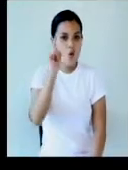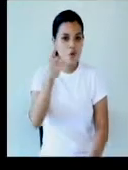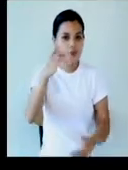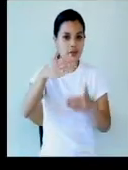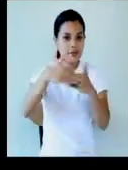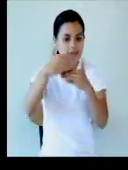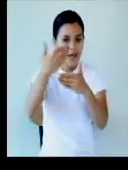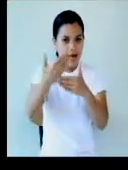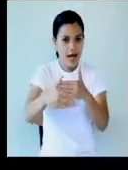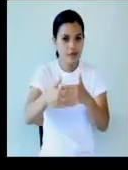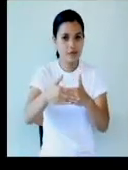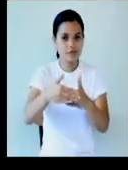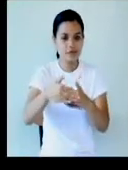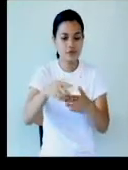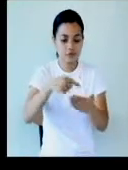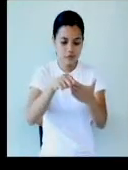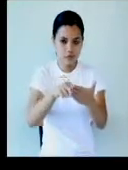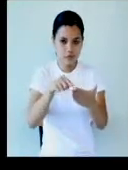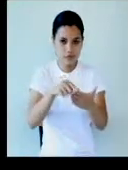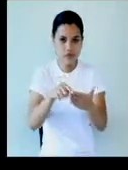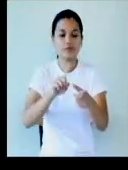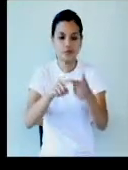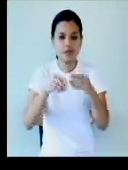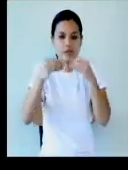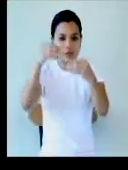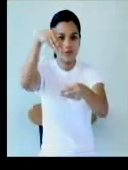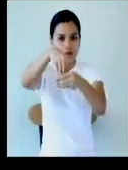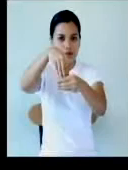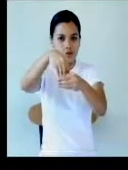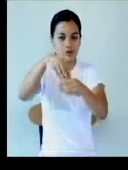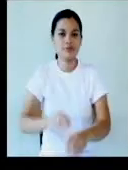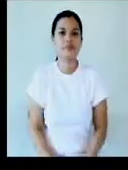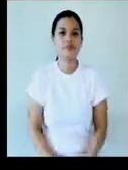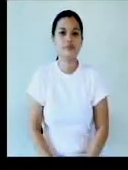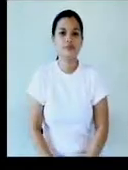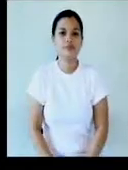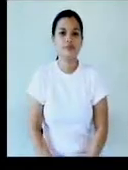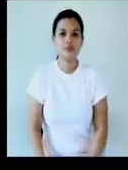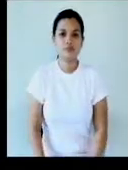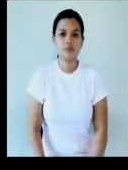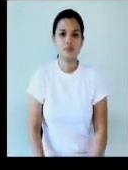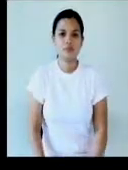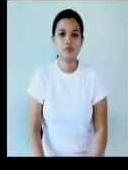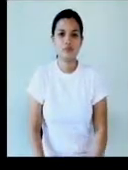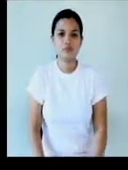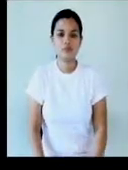Only after verification will the BEI chairman give you your ballot.